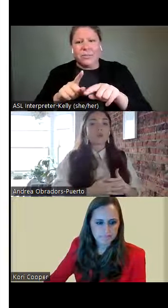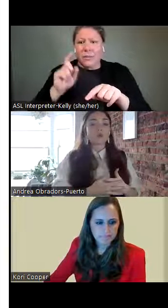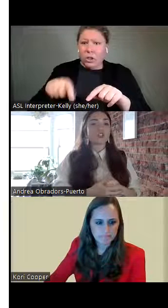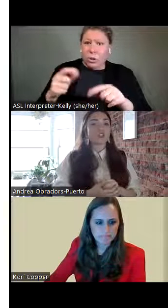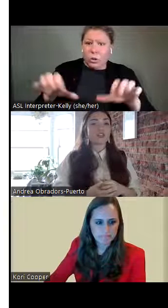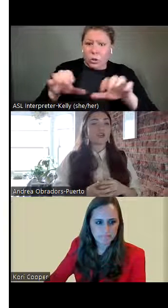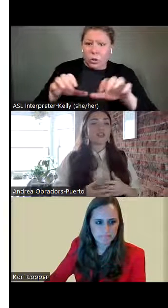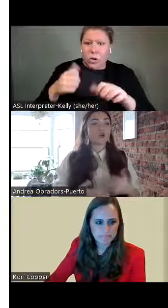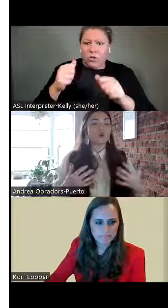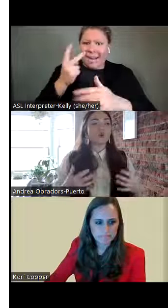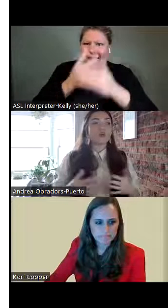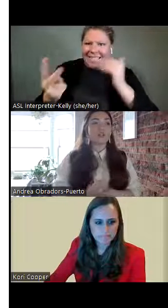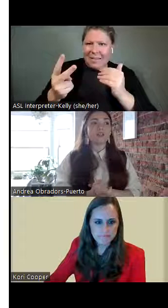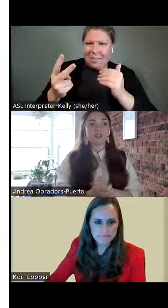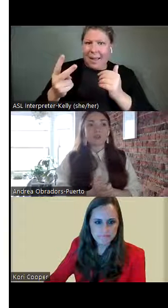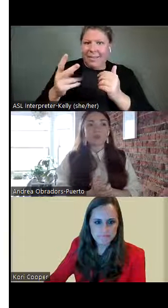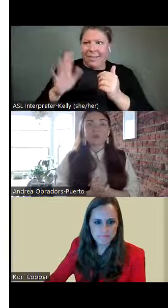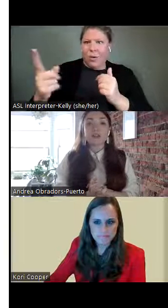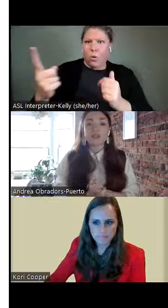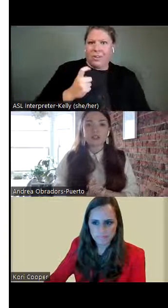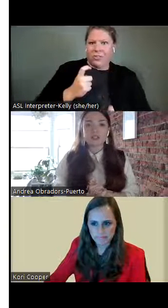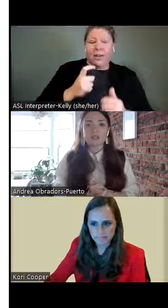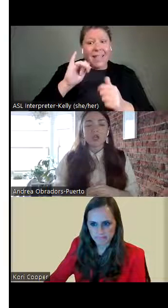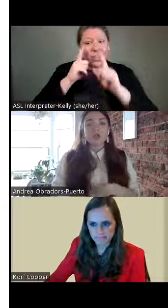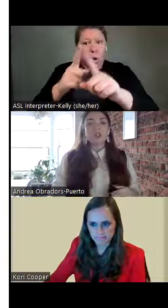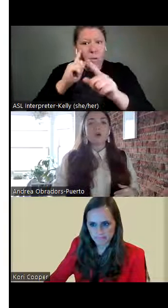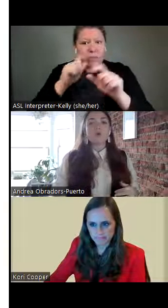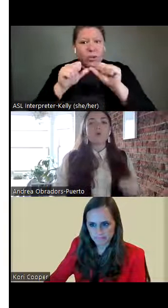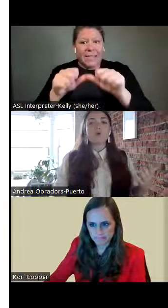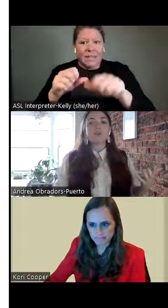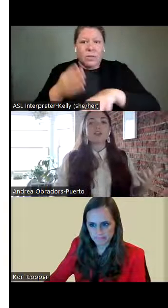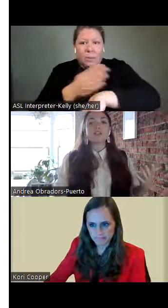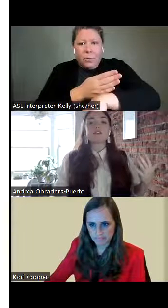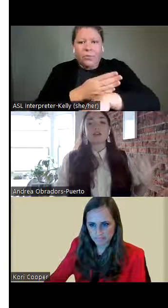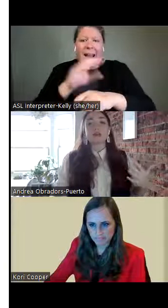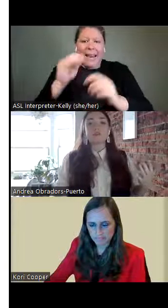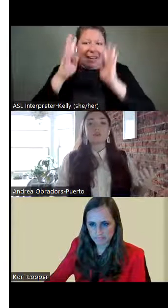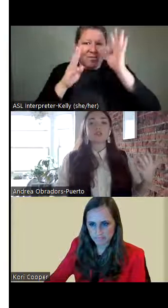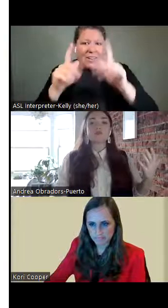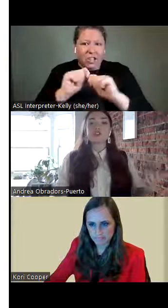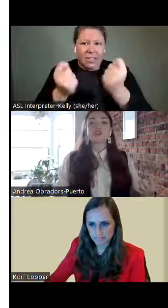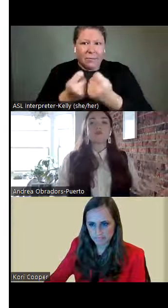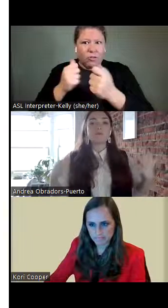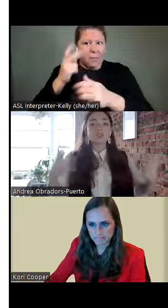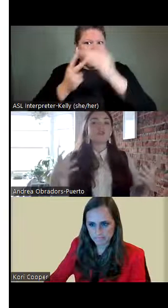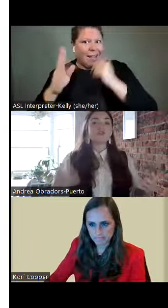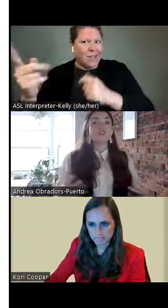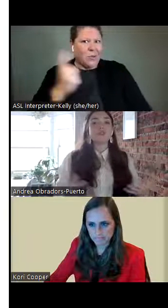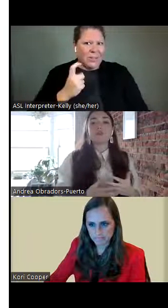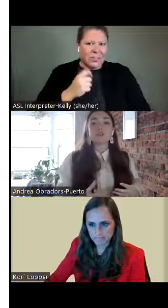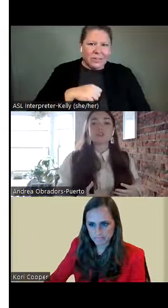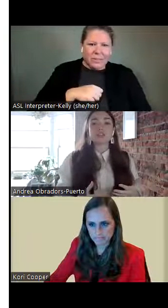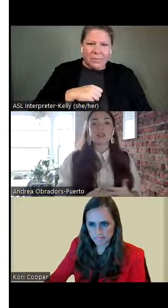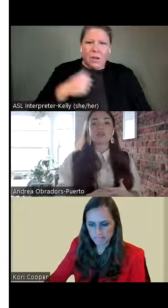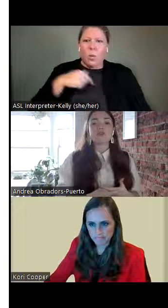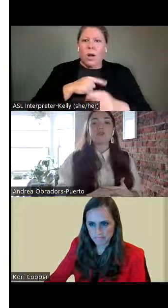anticipate those questions, and that's our goal in the Continuous Improvement and Innovation team. So what we are is a diverse, cross-functional, mission-driven team